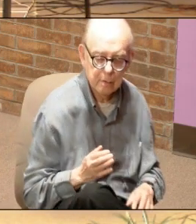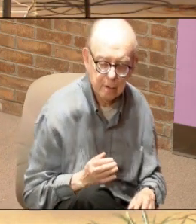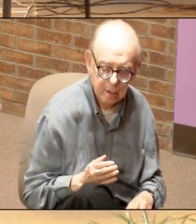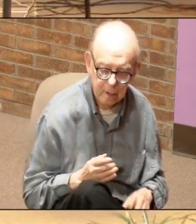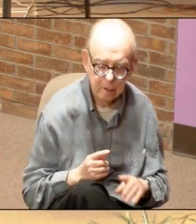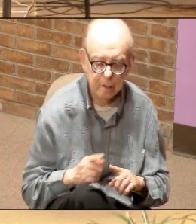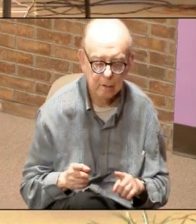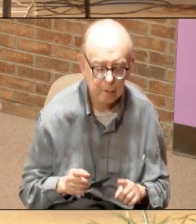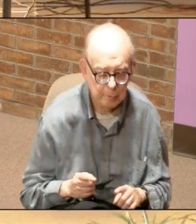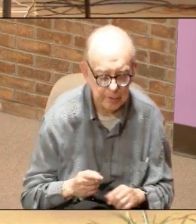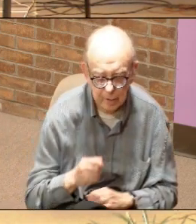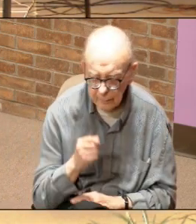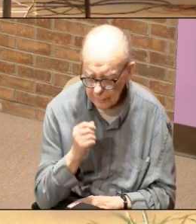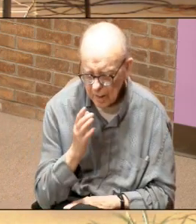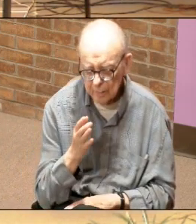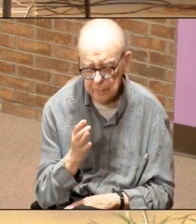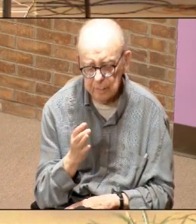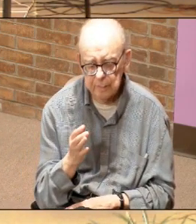But Father,